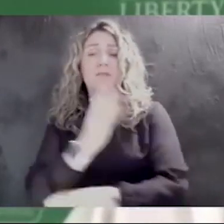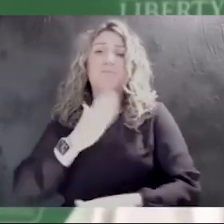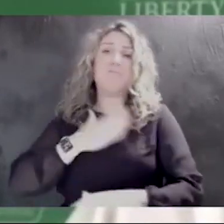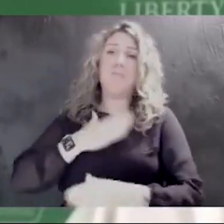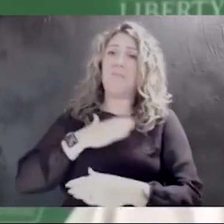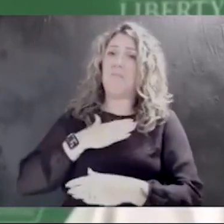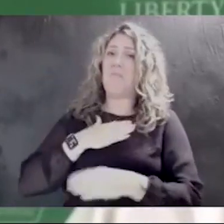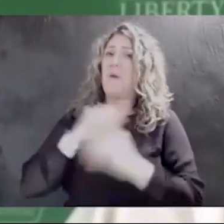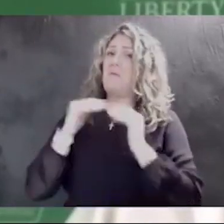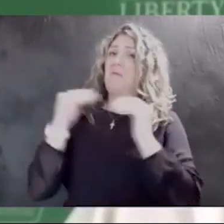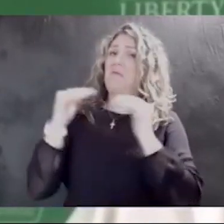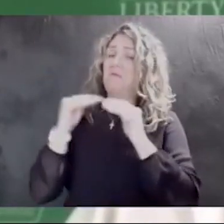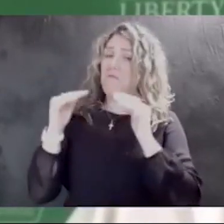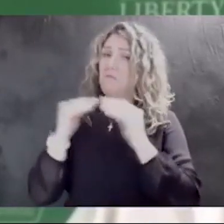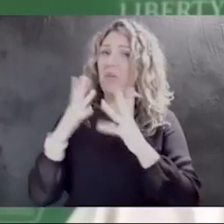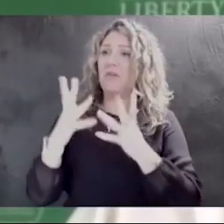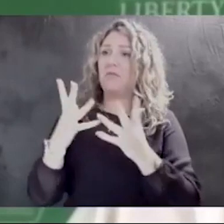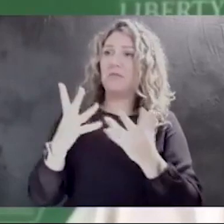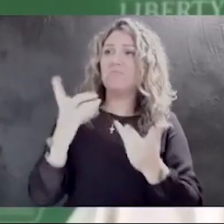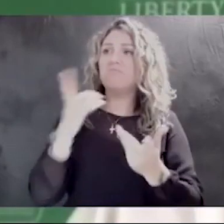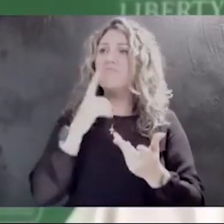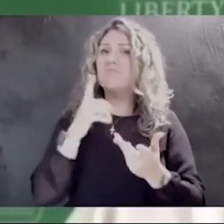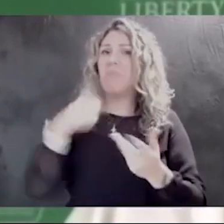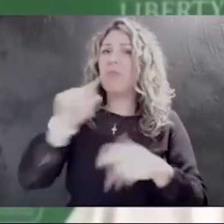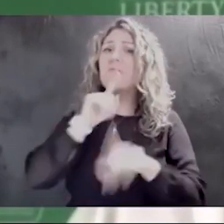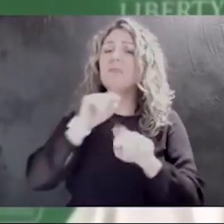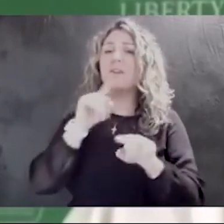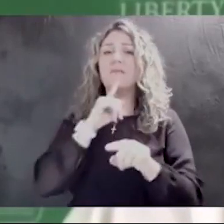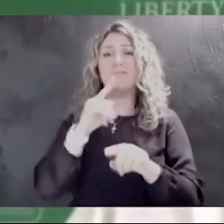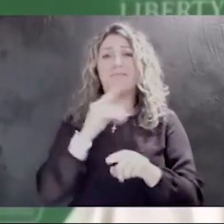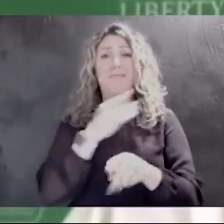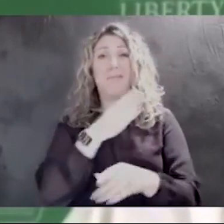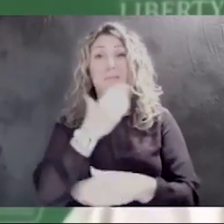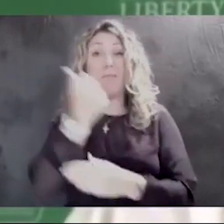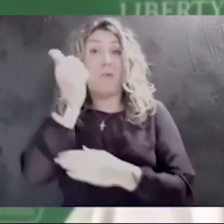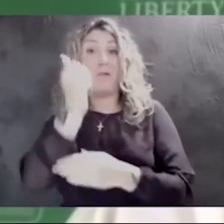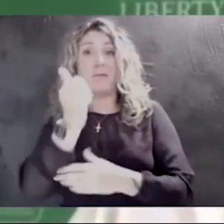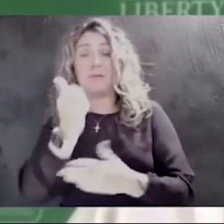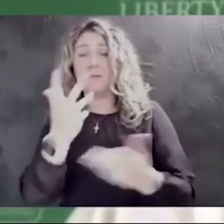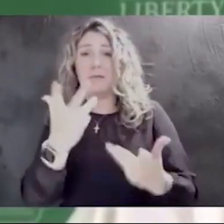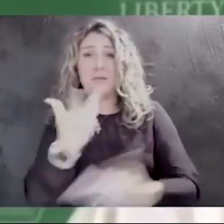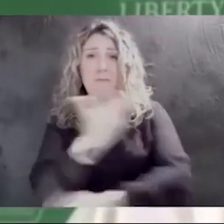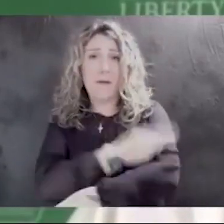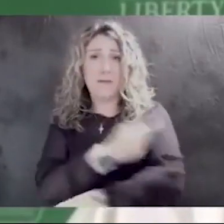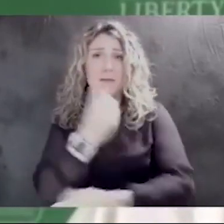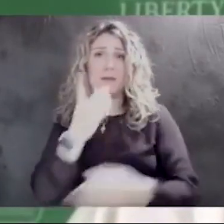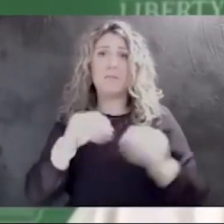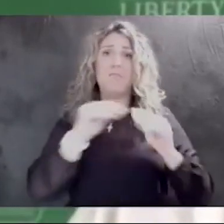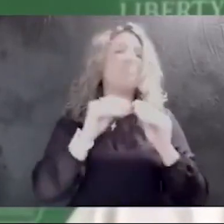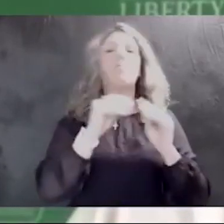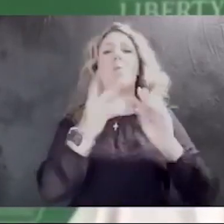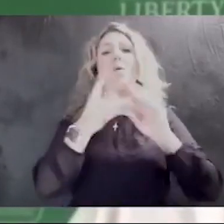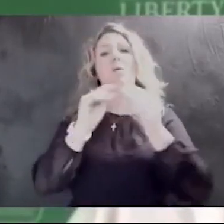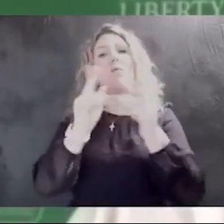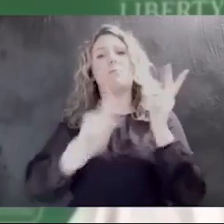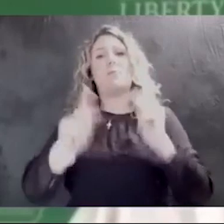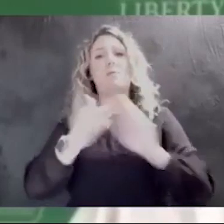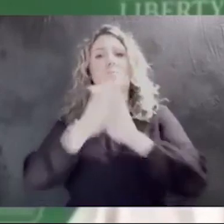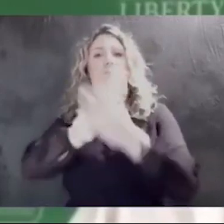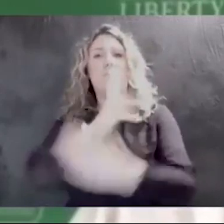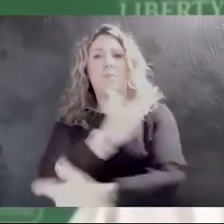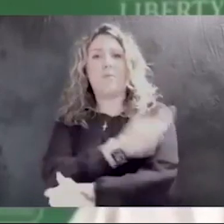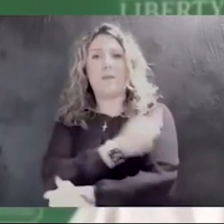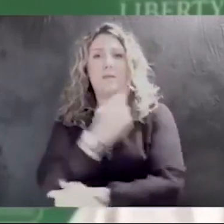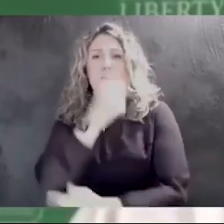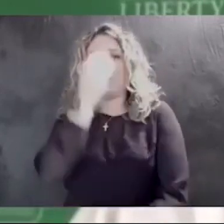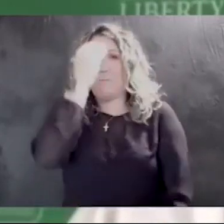vaccination is the best answer for all of these. The more number of people get vaccinated. We know very